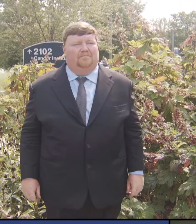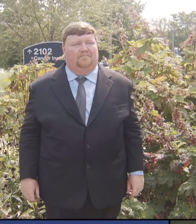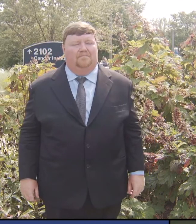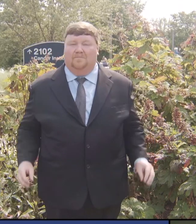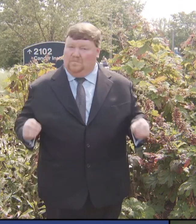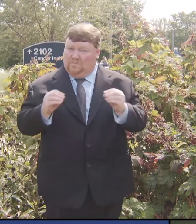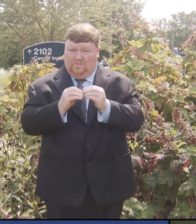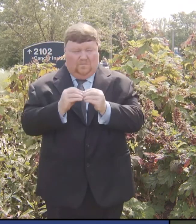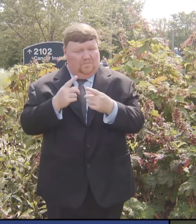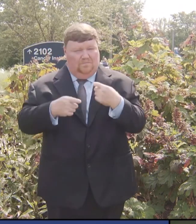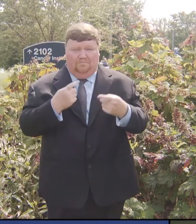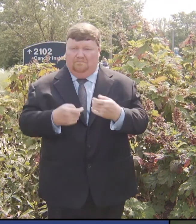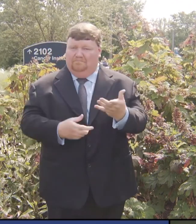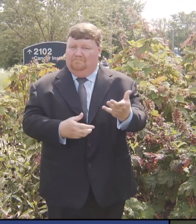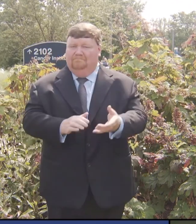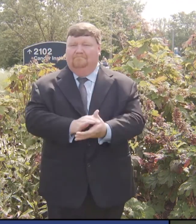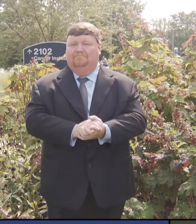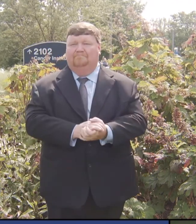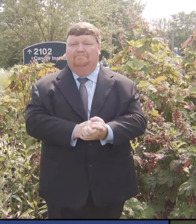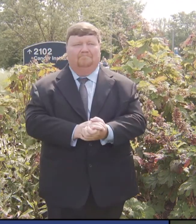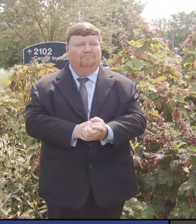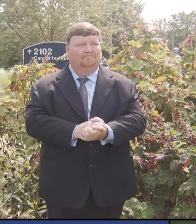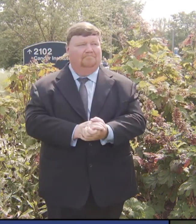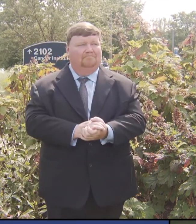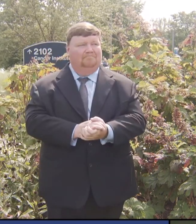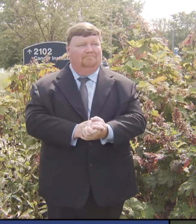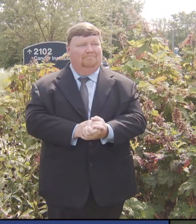Any other questions? One more